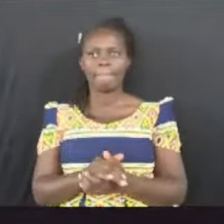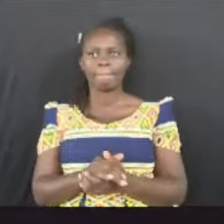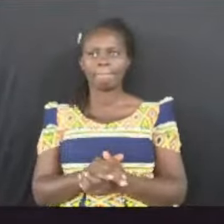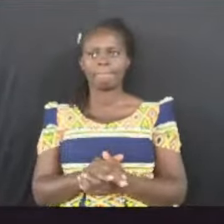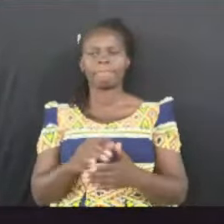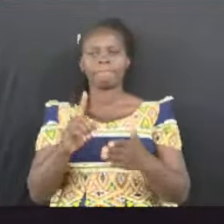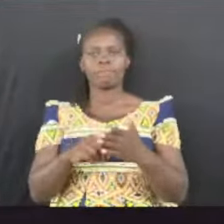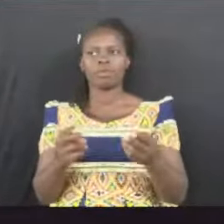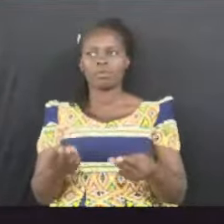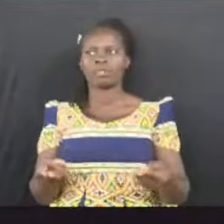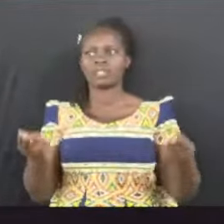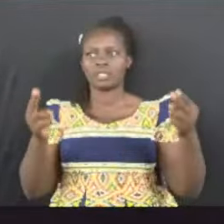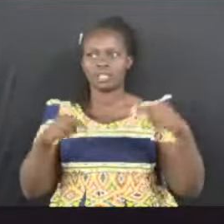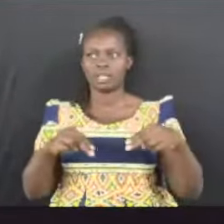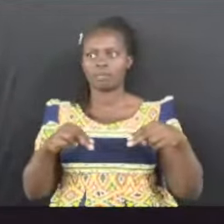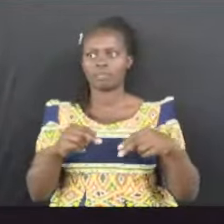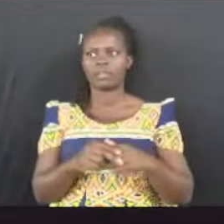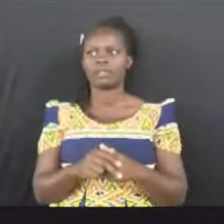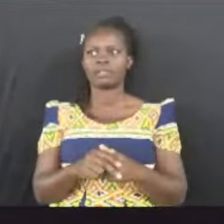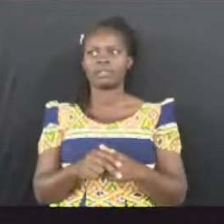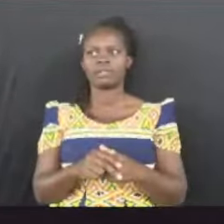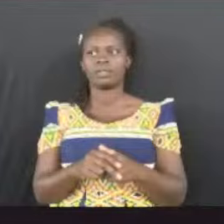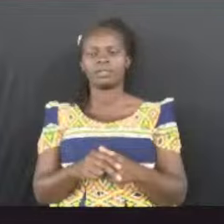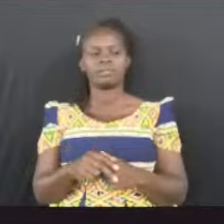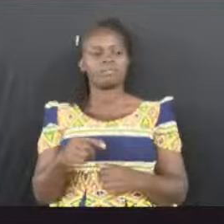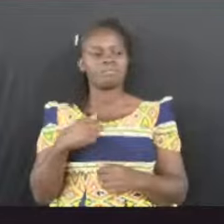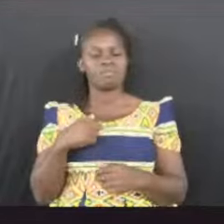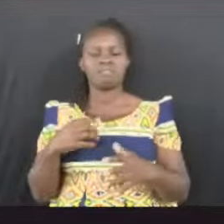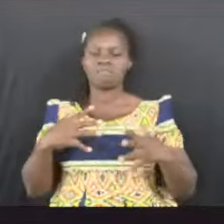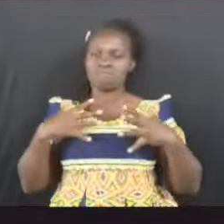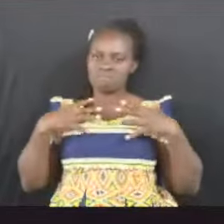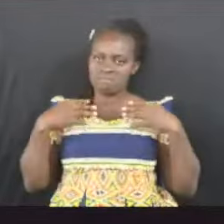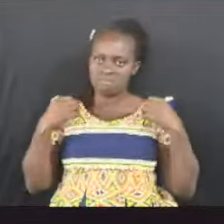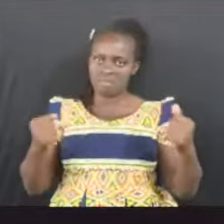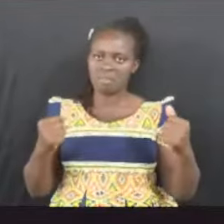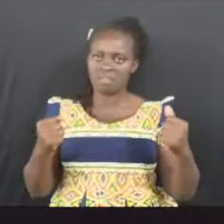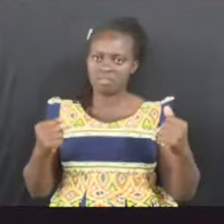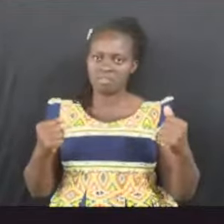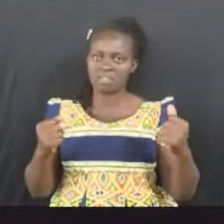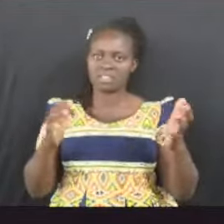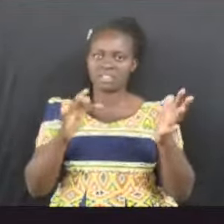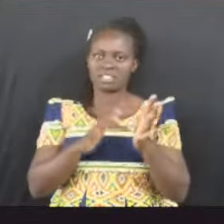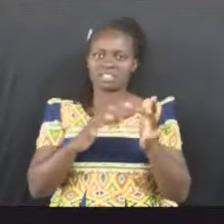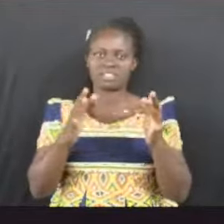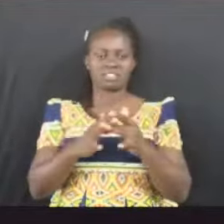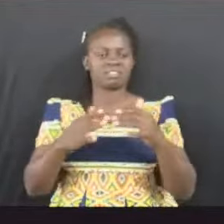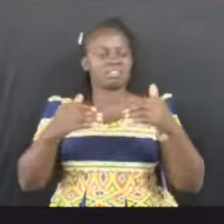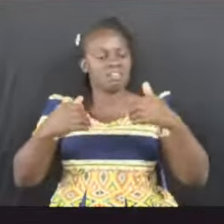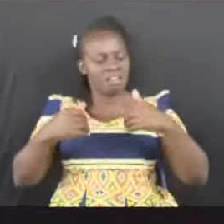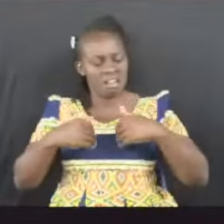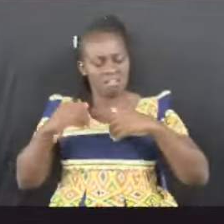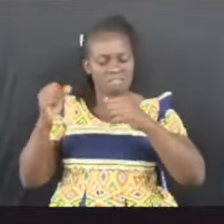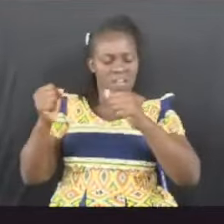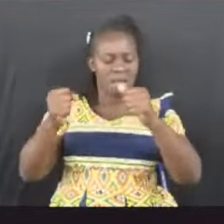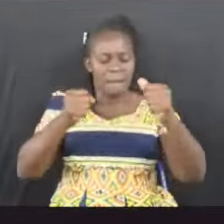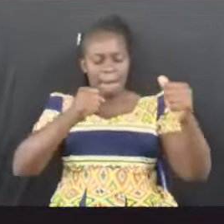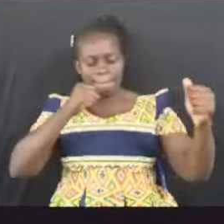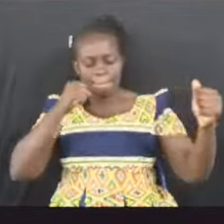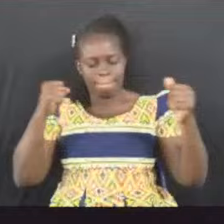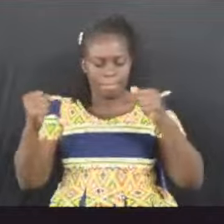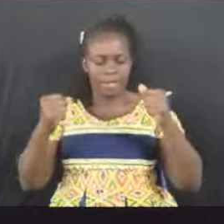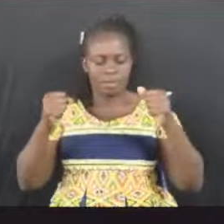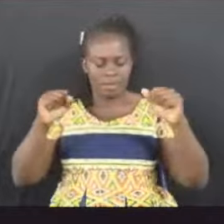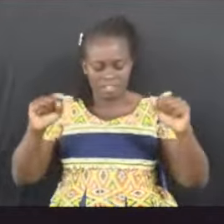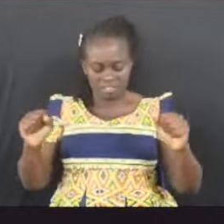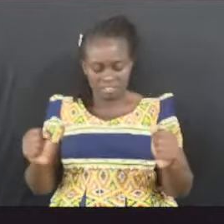to me, I was confident that Jesus has the capacity, the power to deliver me from